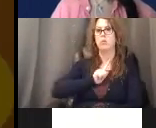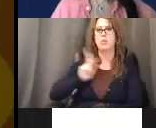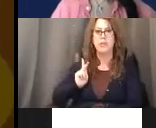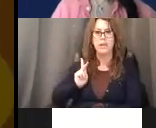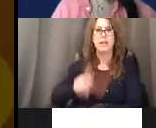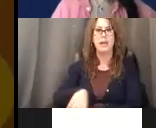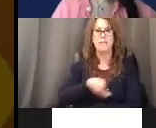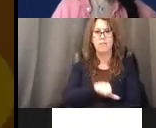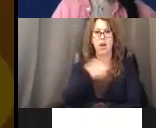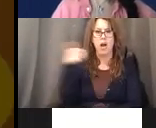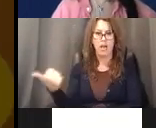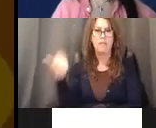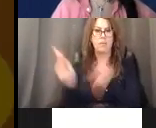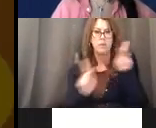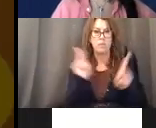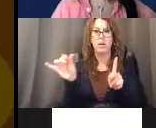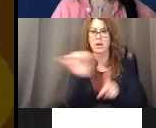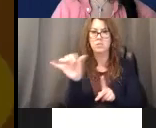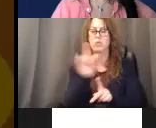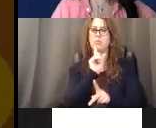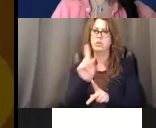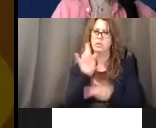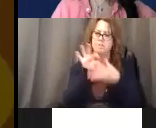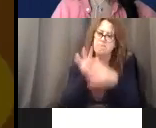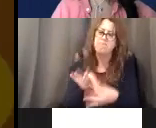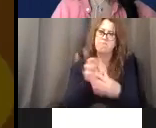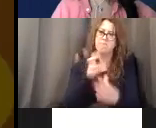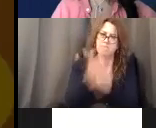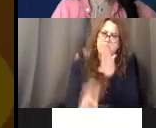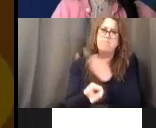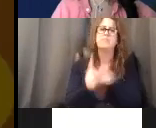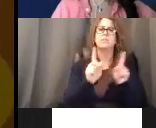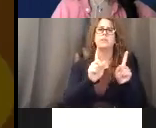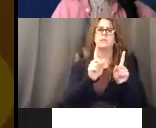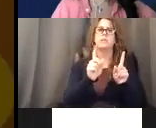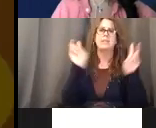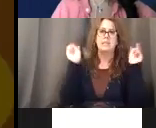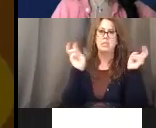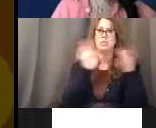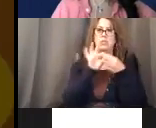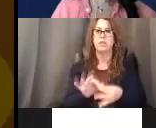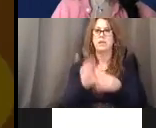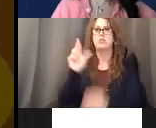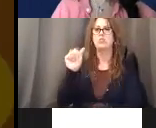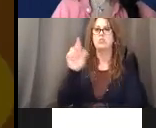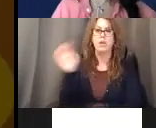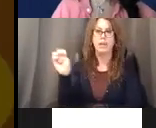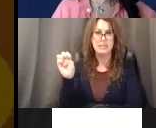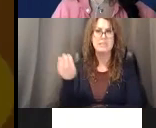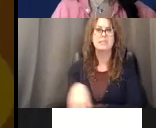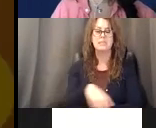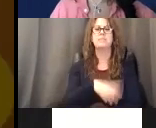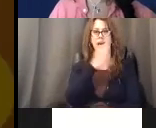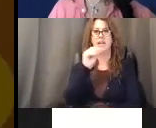a stalwart on issues around race, ethnicity, and just justice for people. And he was a mentor to our founder,